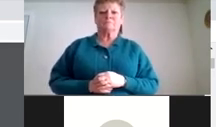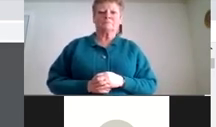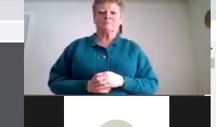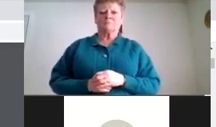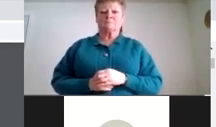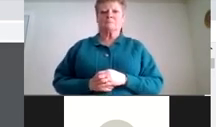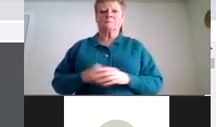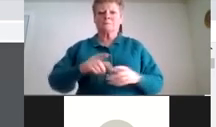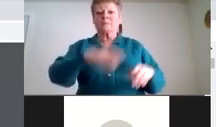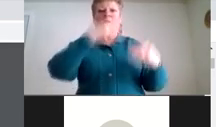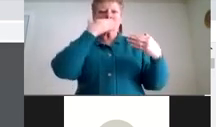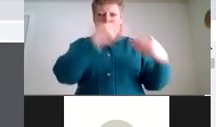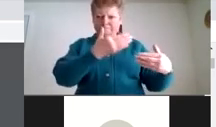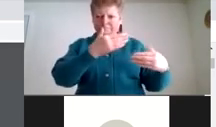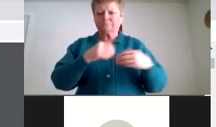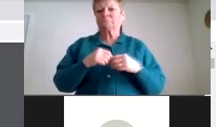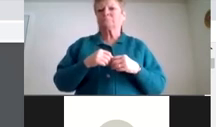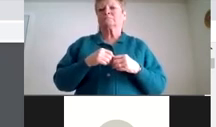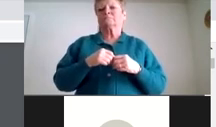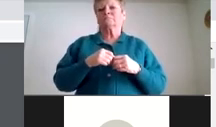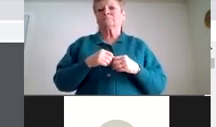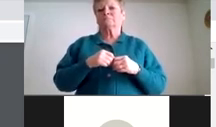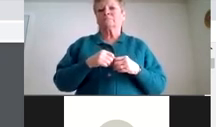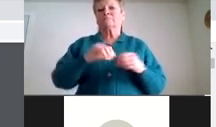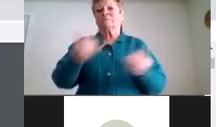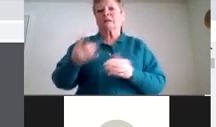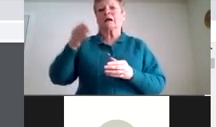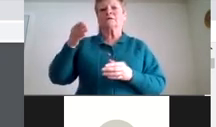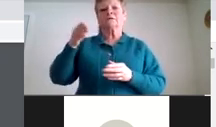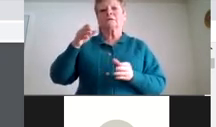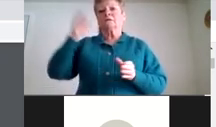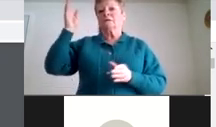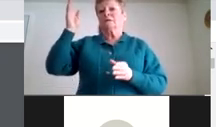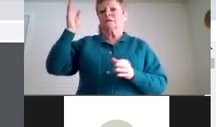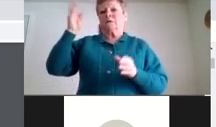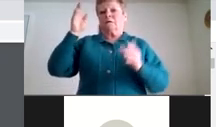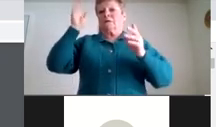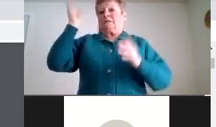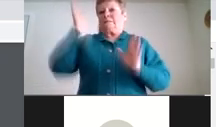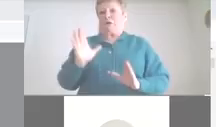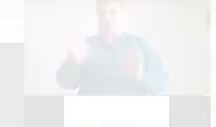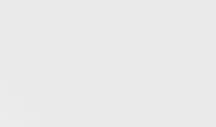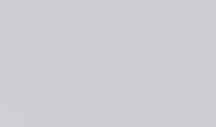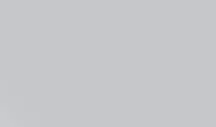Thank you, Jennifer. So that concludes the speaker portion of today's event.